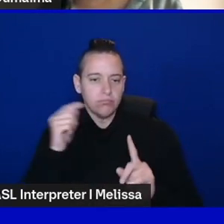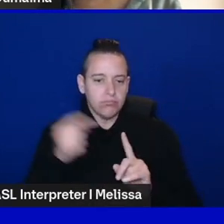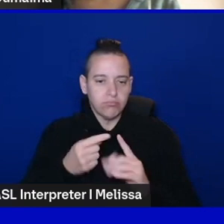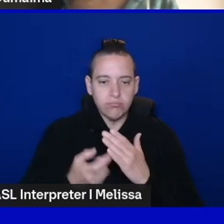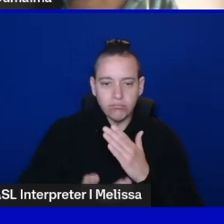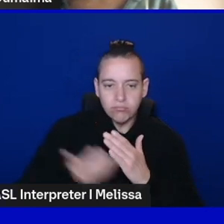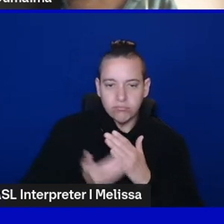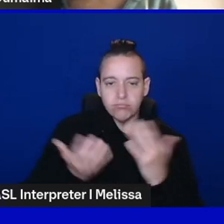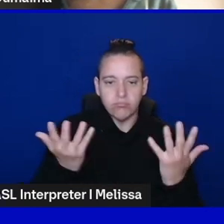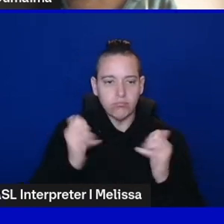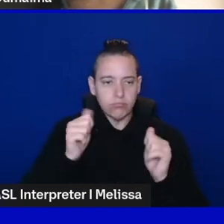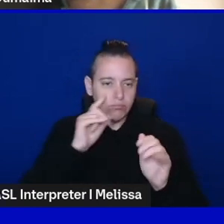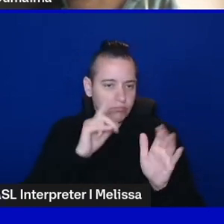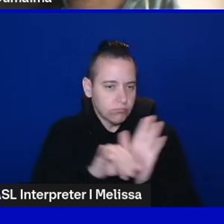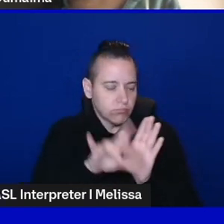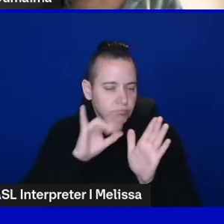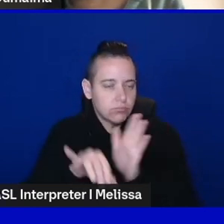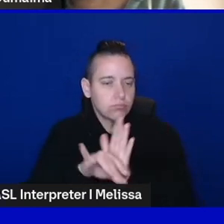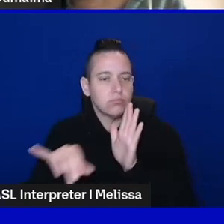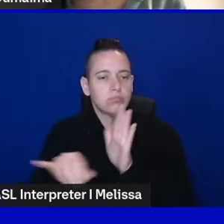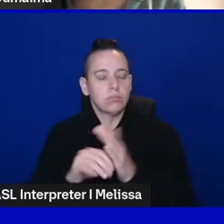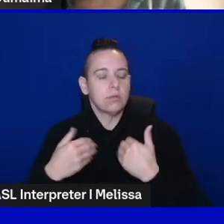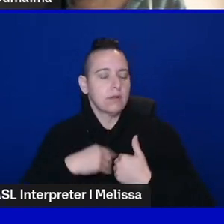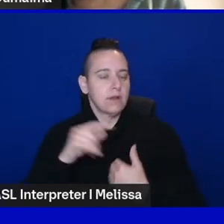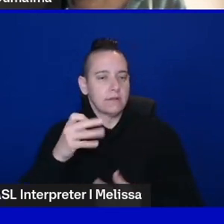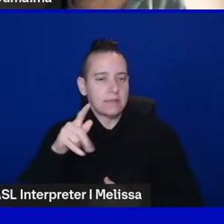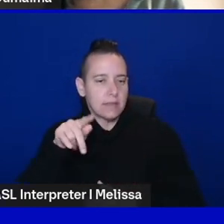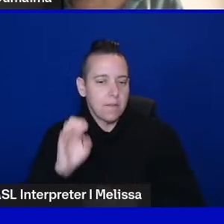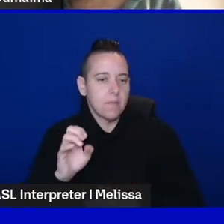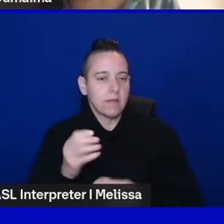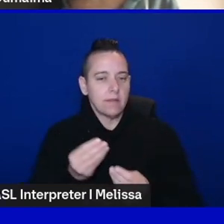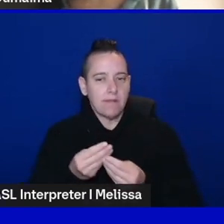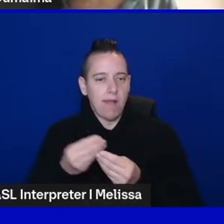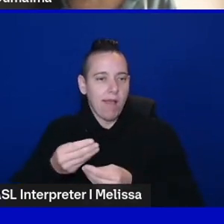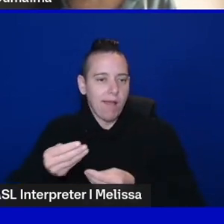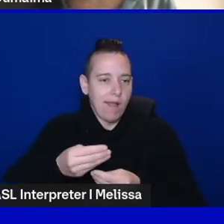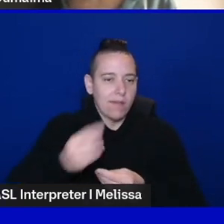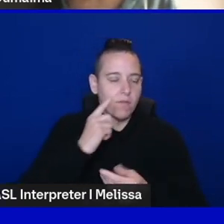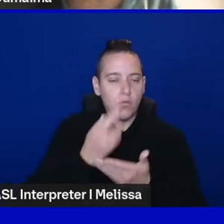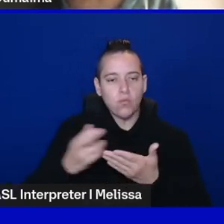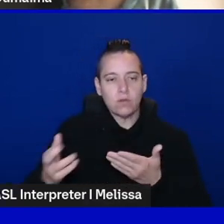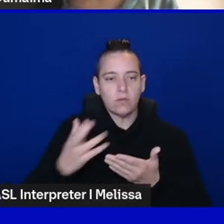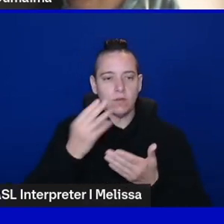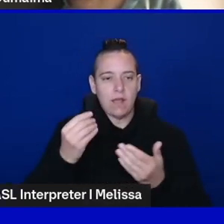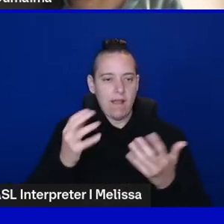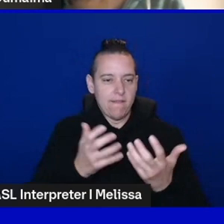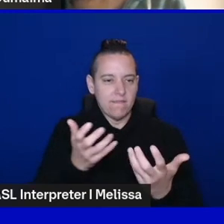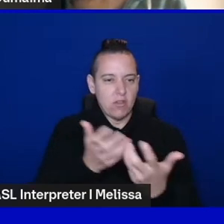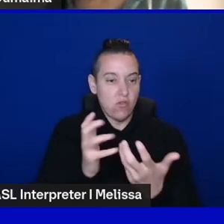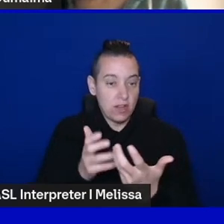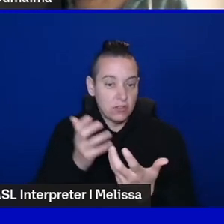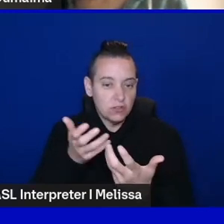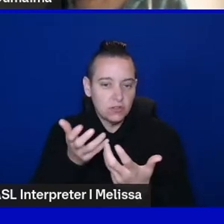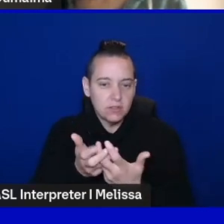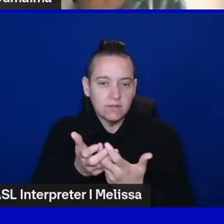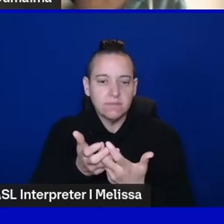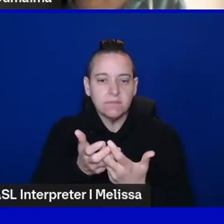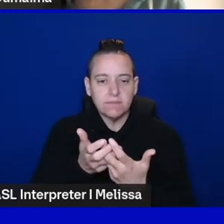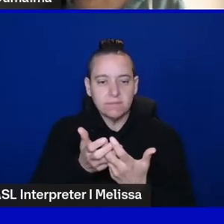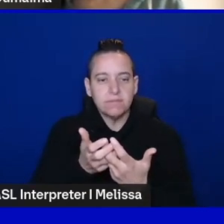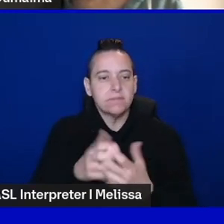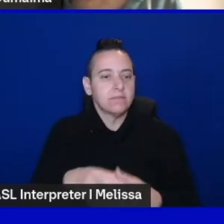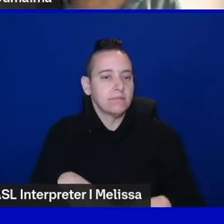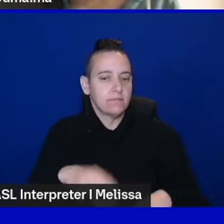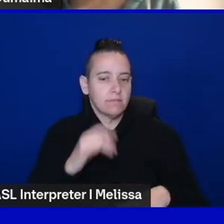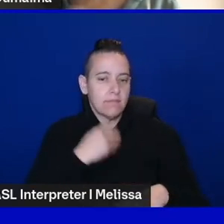using standardized templates, automated resource allocation, and consistent configuration, maintenance tasks with